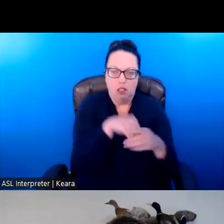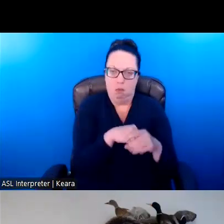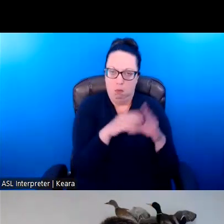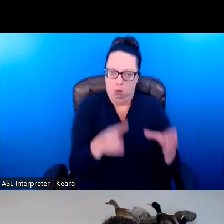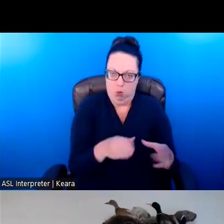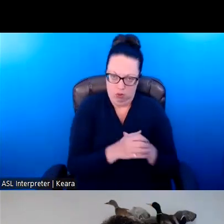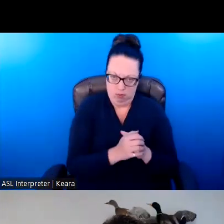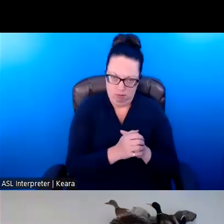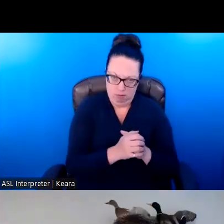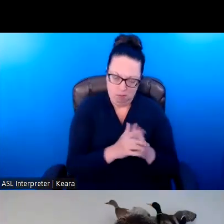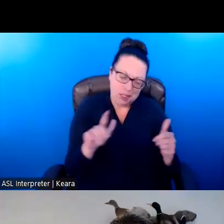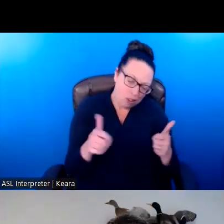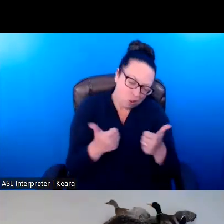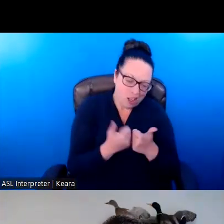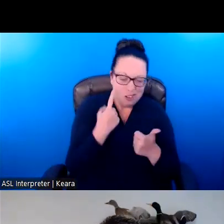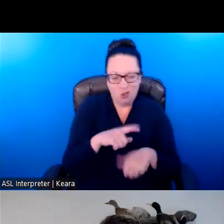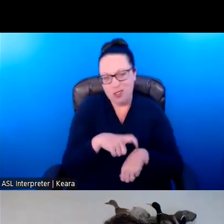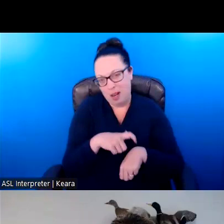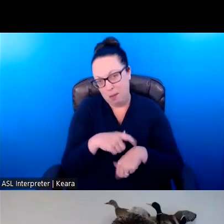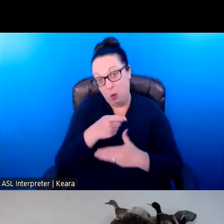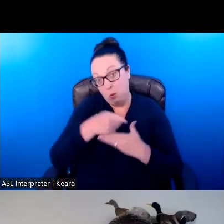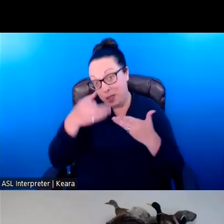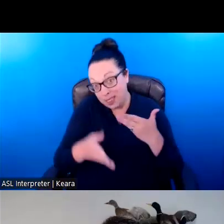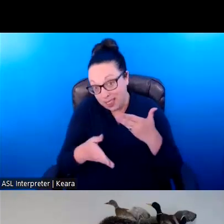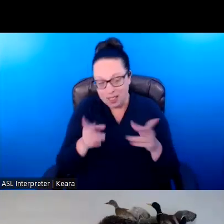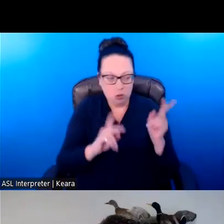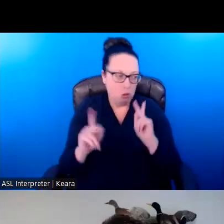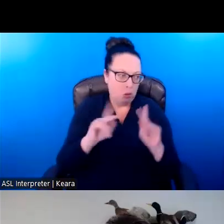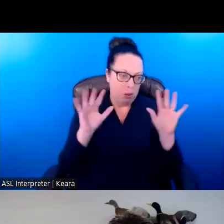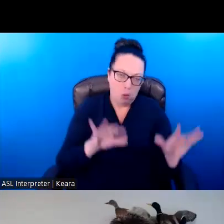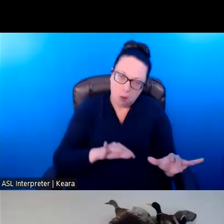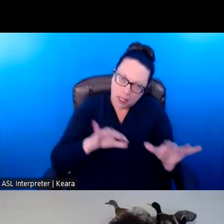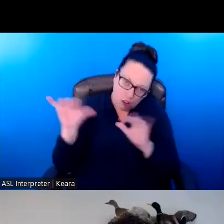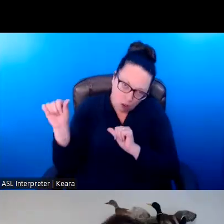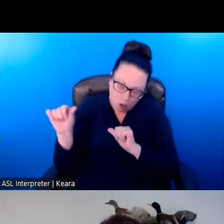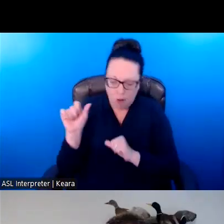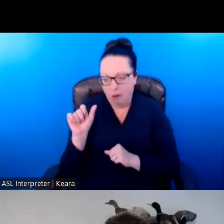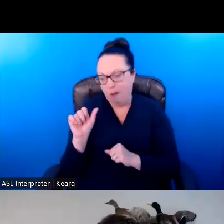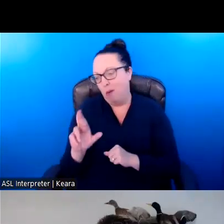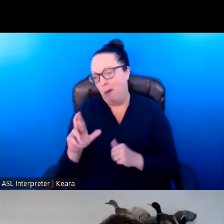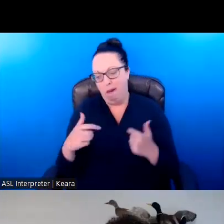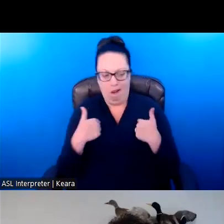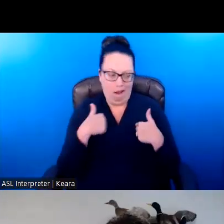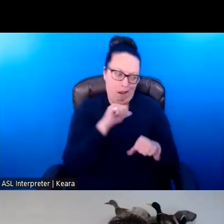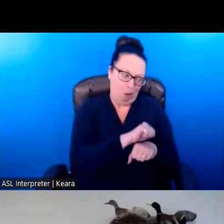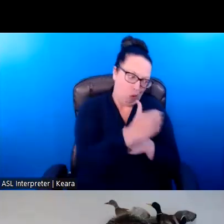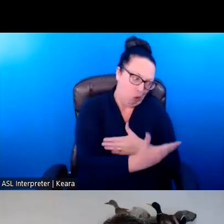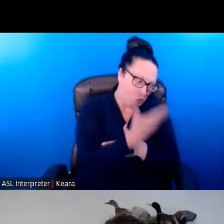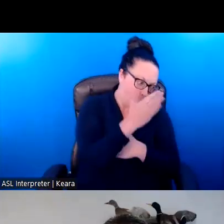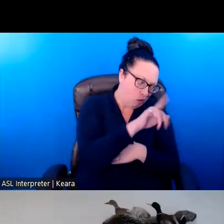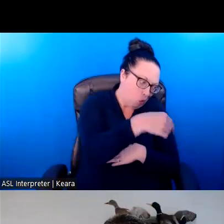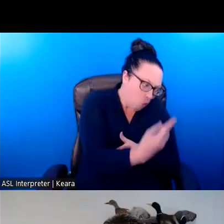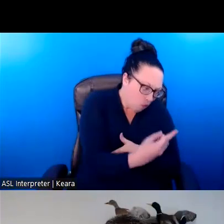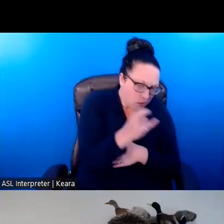it's a challenge in terms of timing, the weekends or people being gone, or, I only work during the morning. So if I wanted to